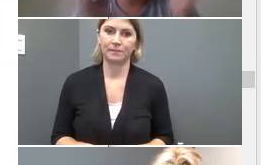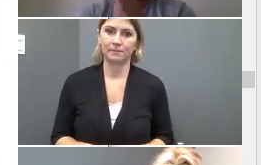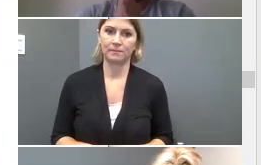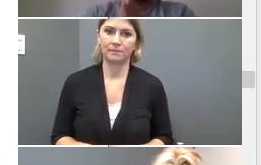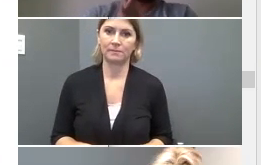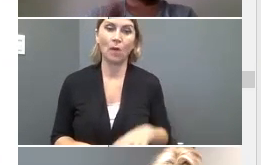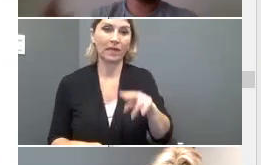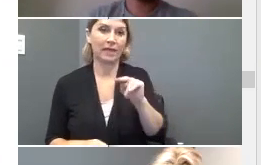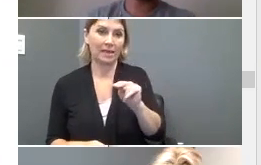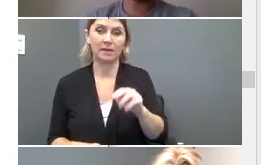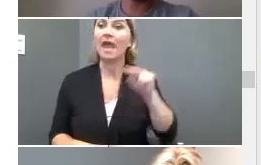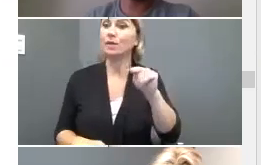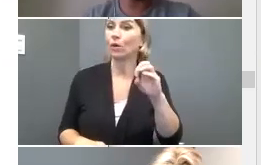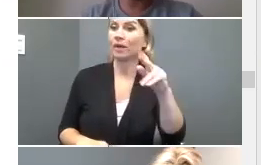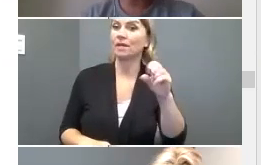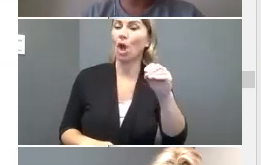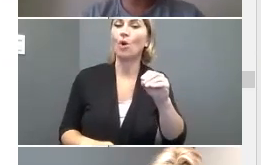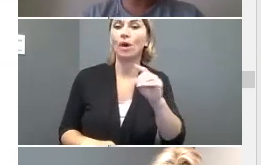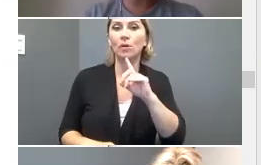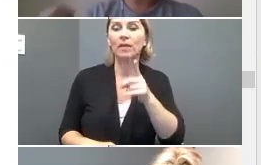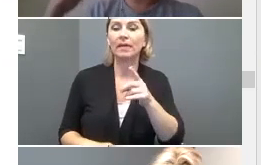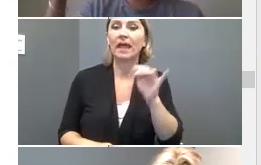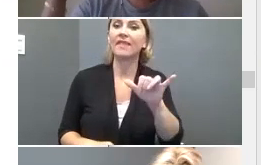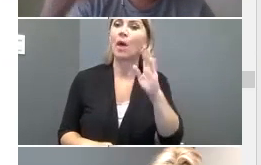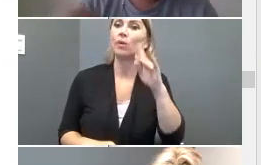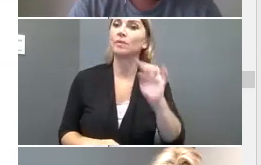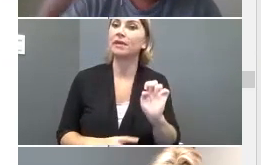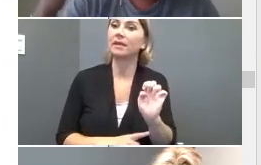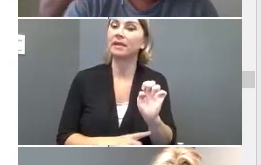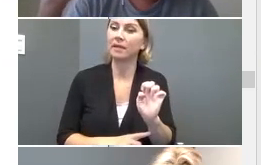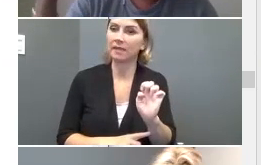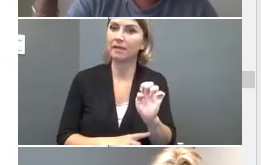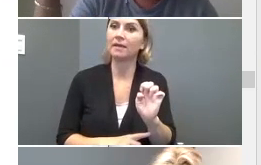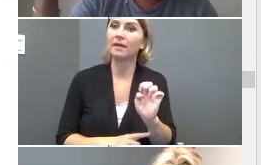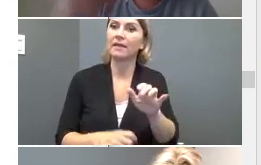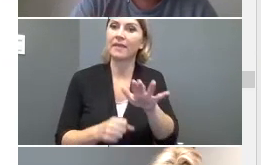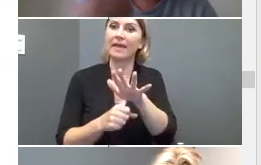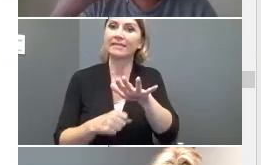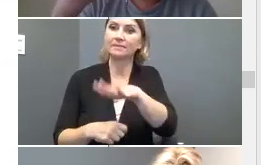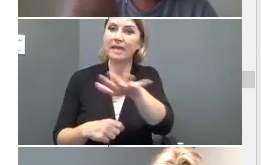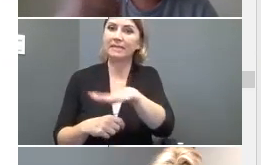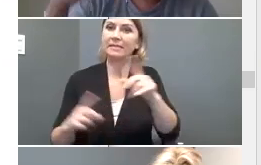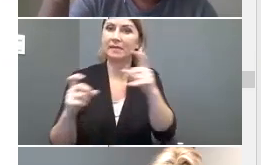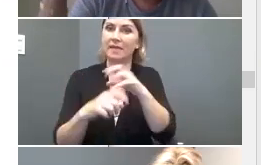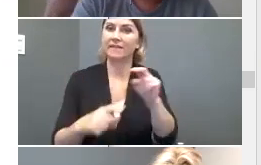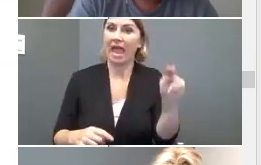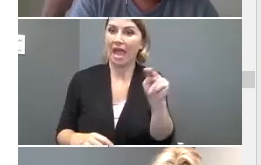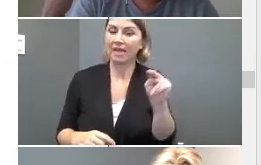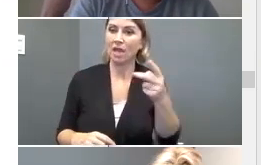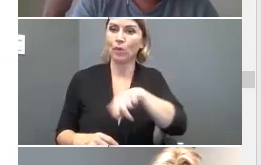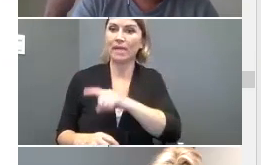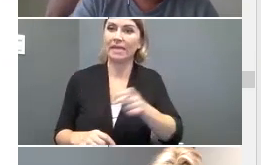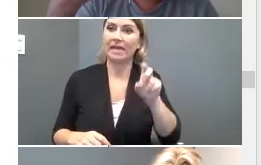N, okay. So essentially it is going to be a space complexity of n. So we need an extra